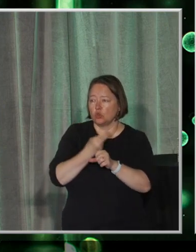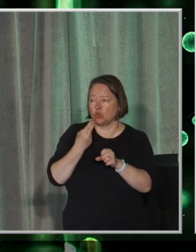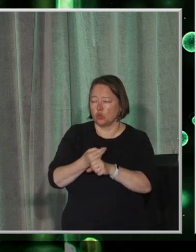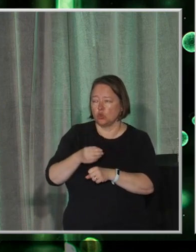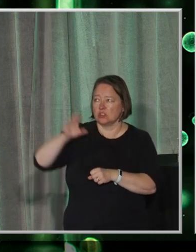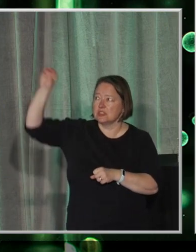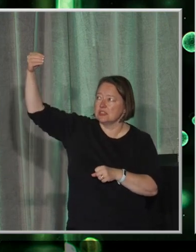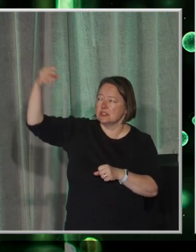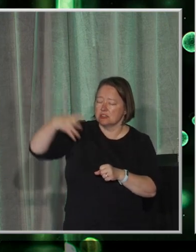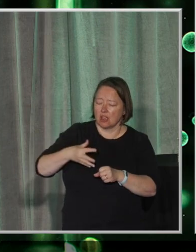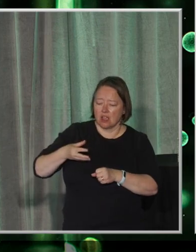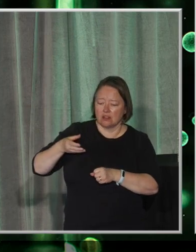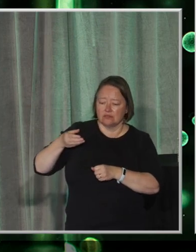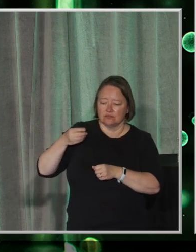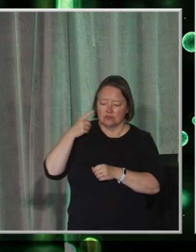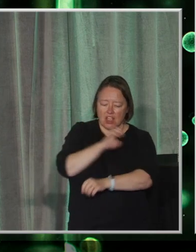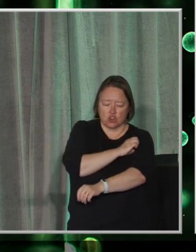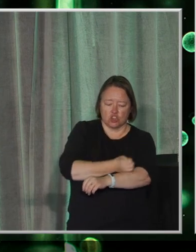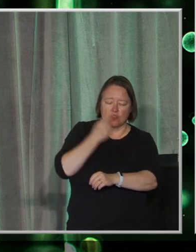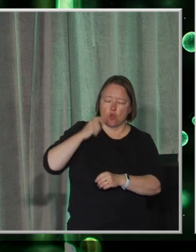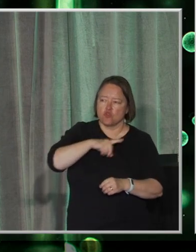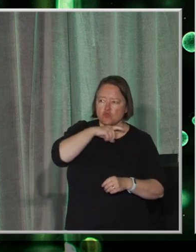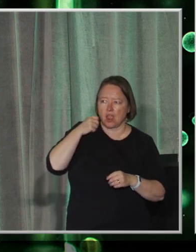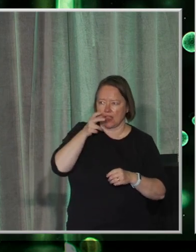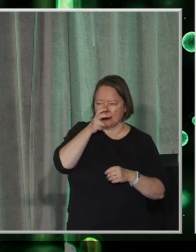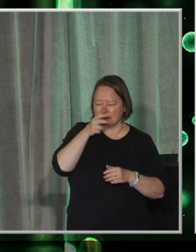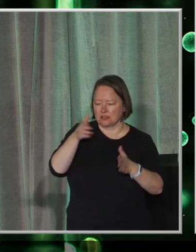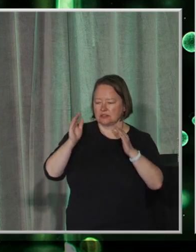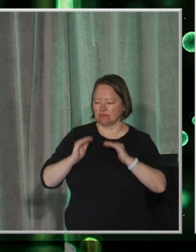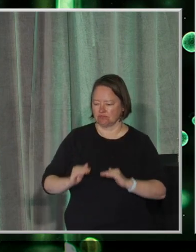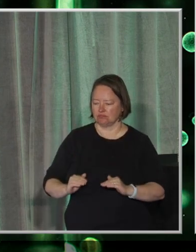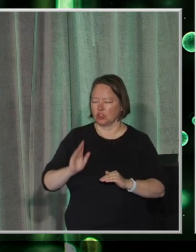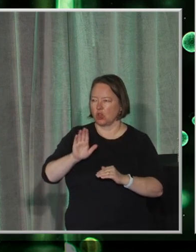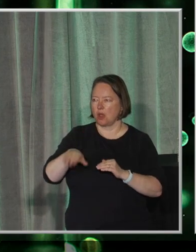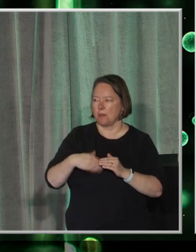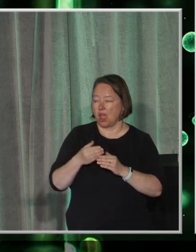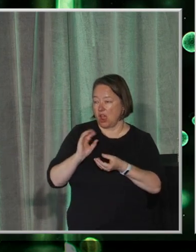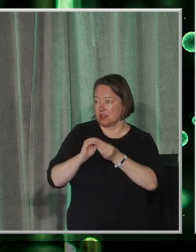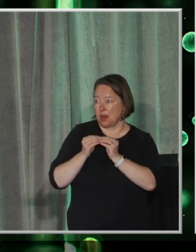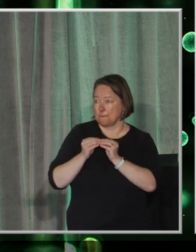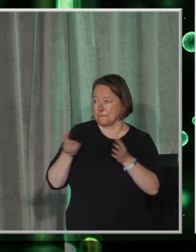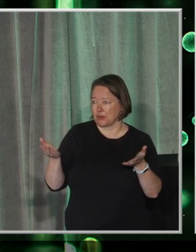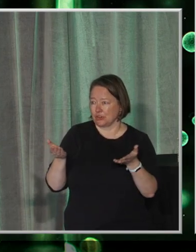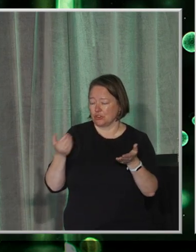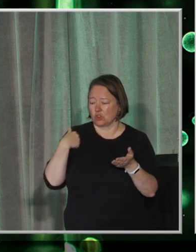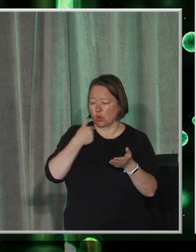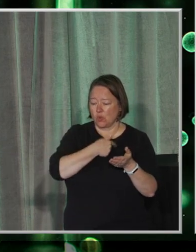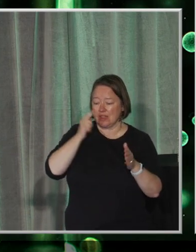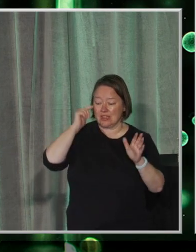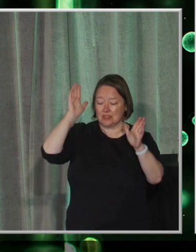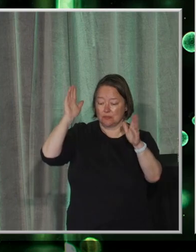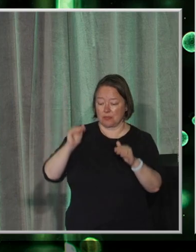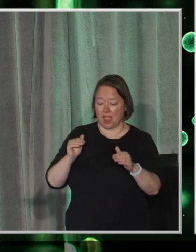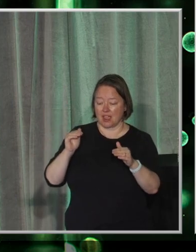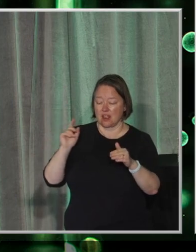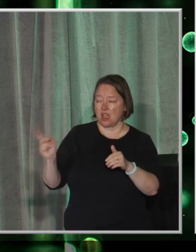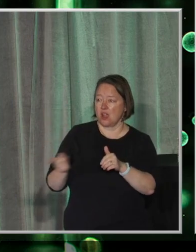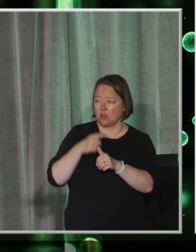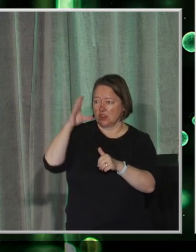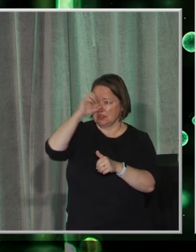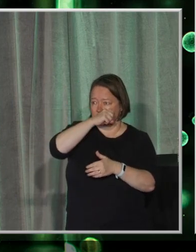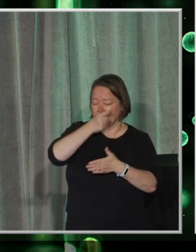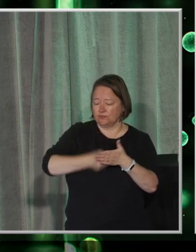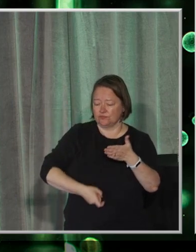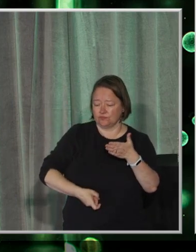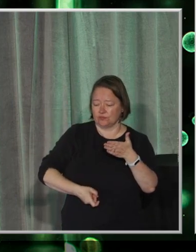as we can see from the photo. Next. So about our numbers, we expect or estimate to have a